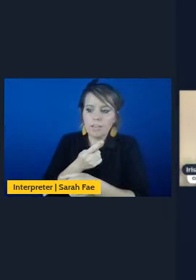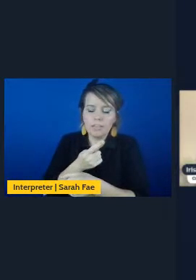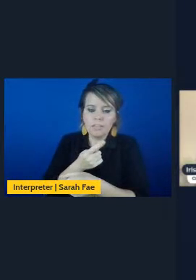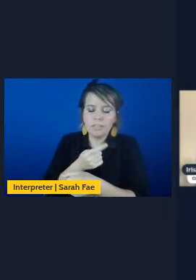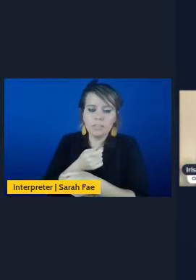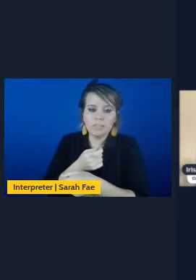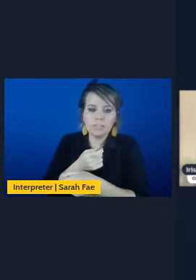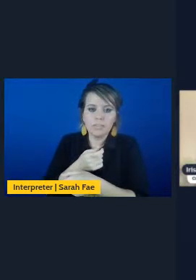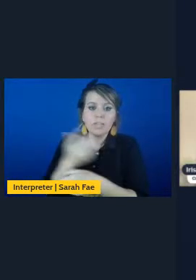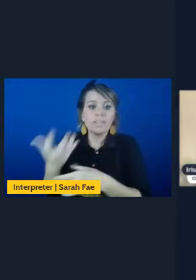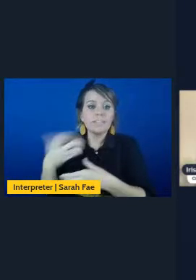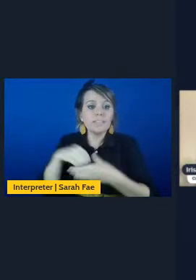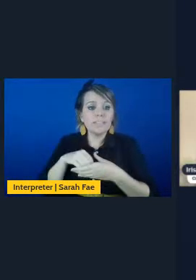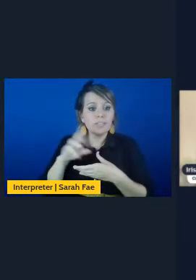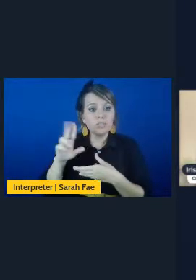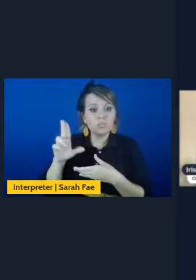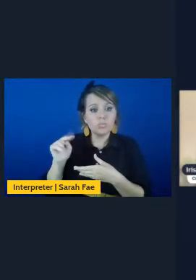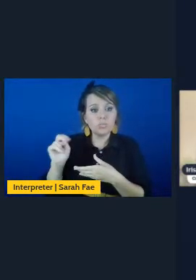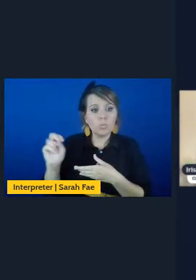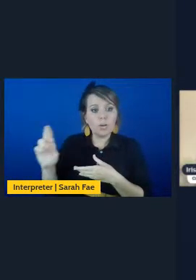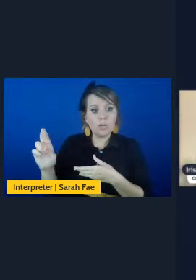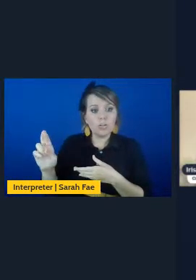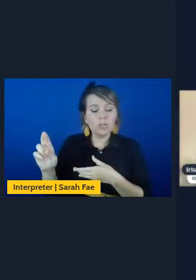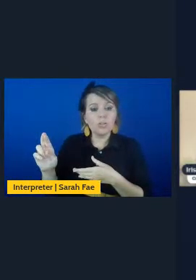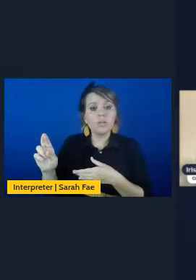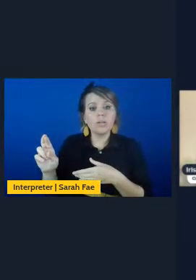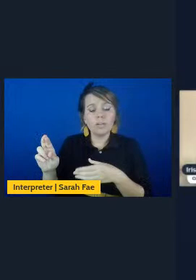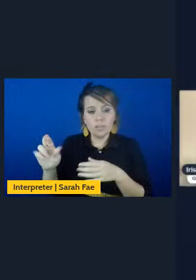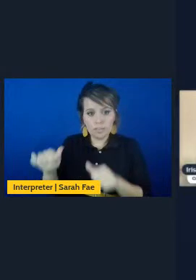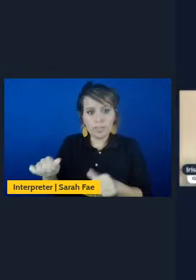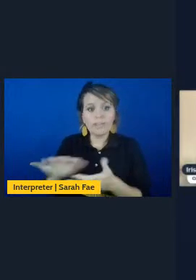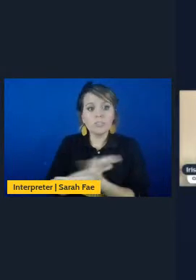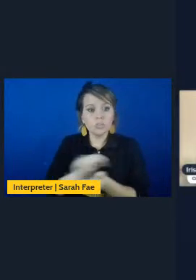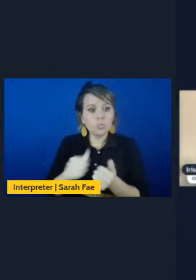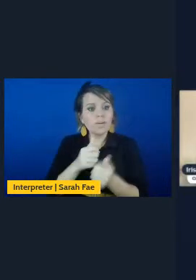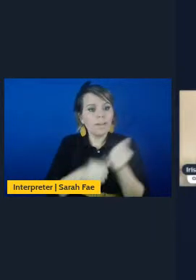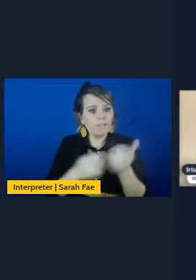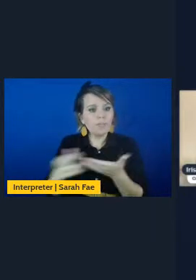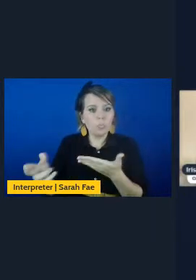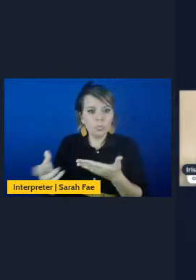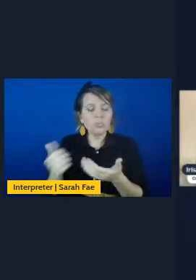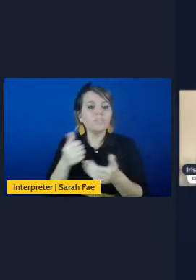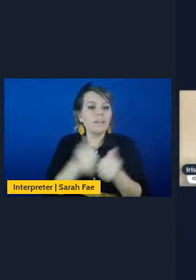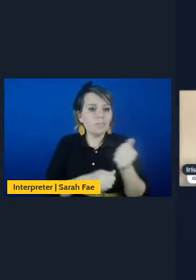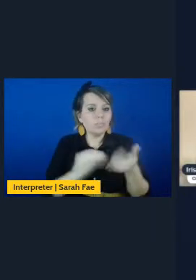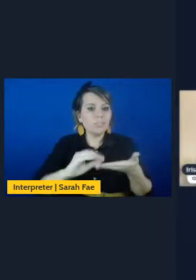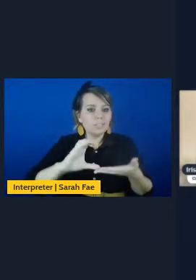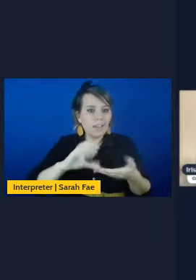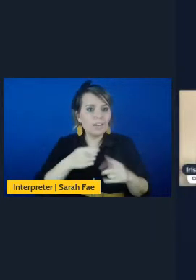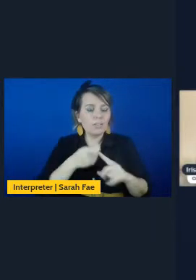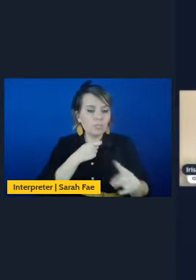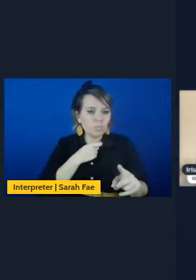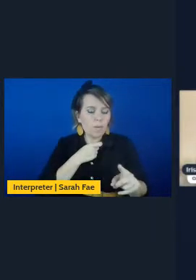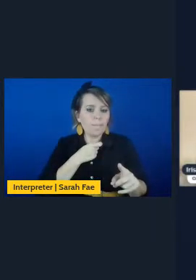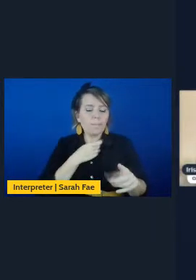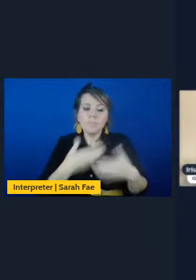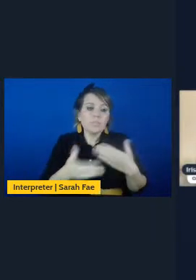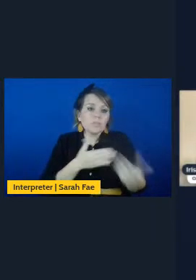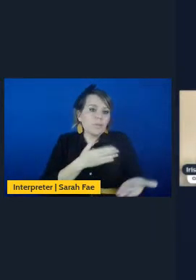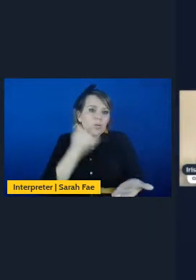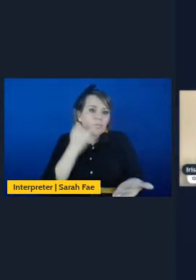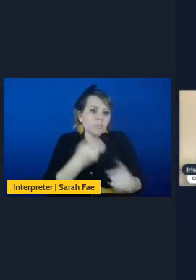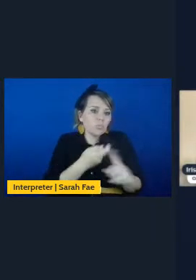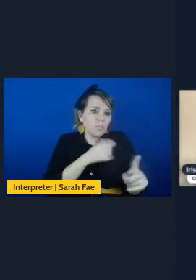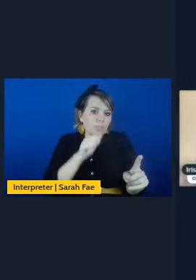that the integration runner can destroy every resource, every stack from created in whether that's from the